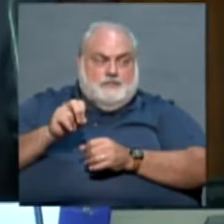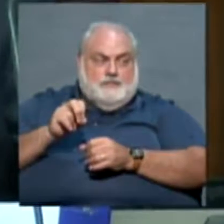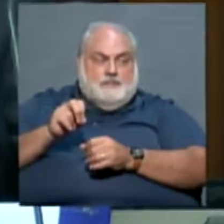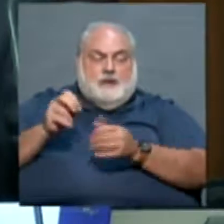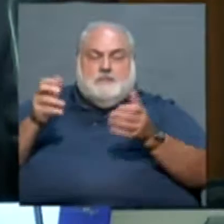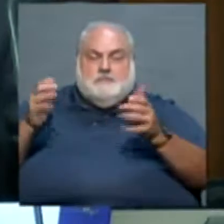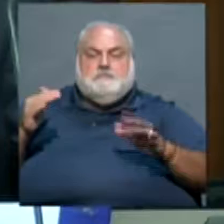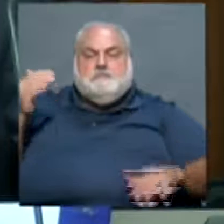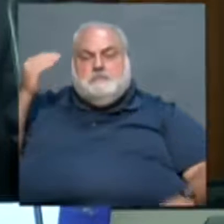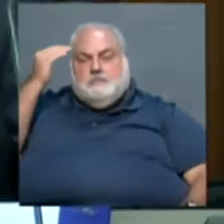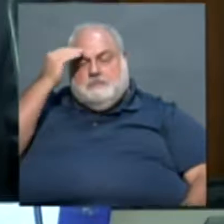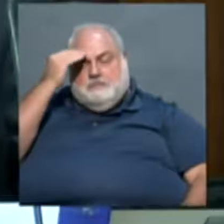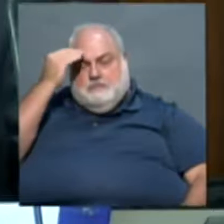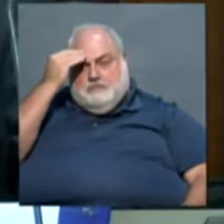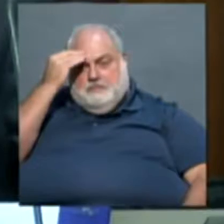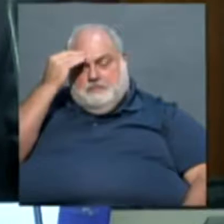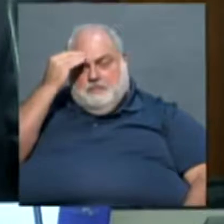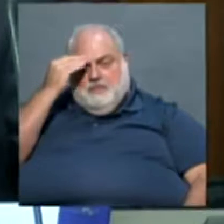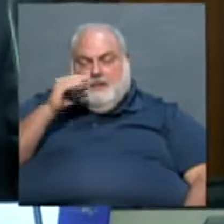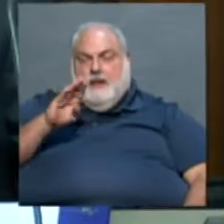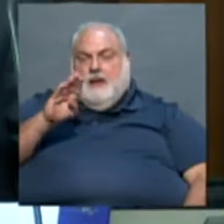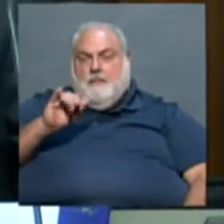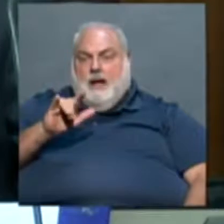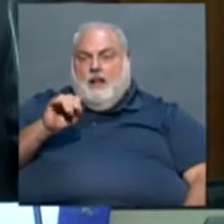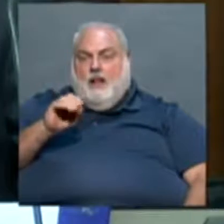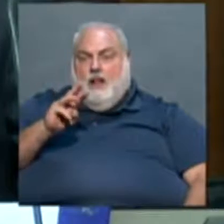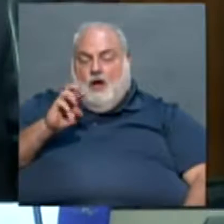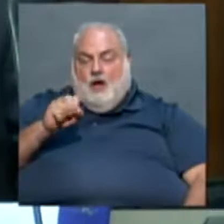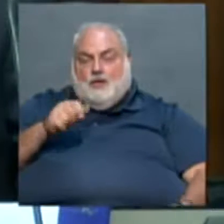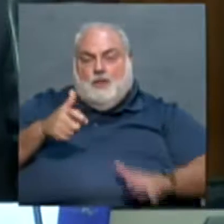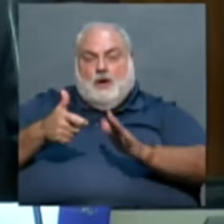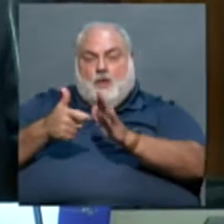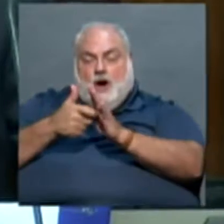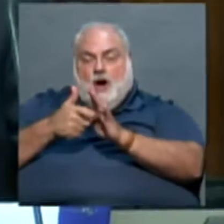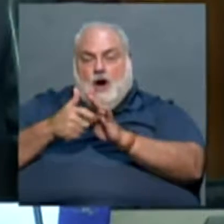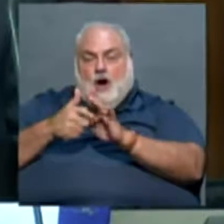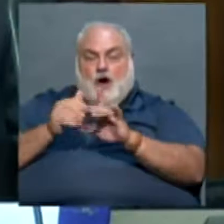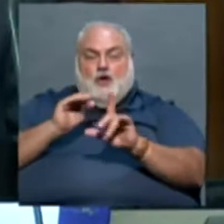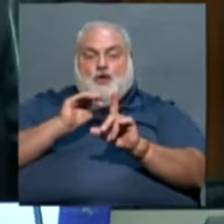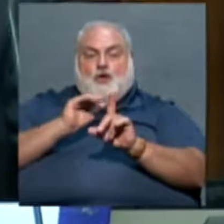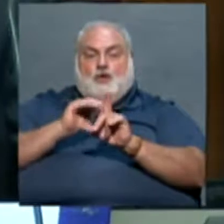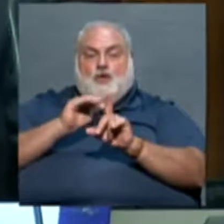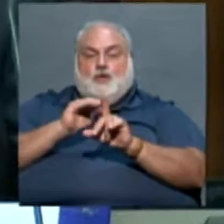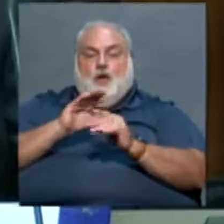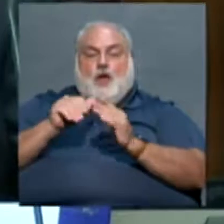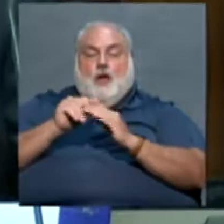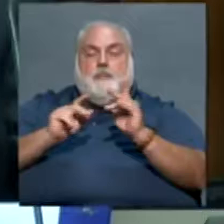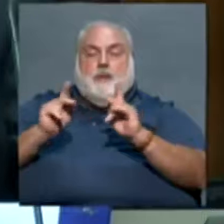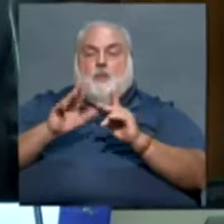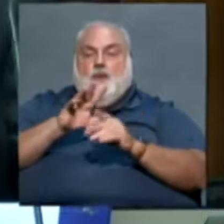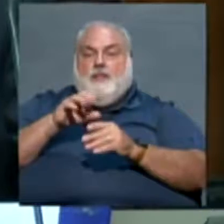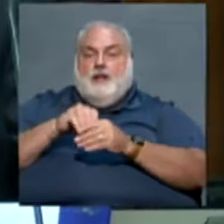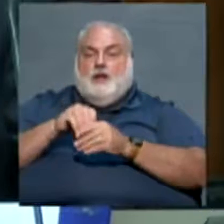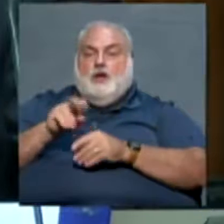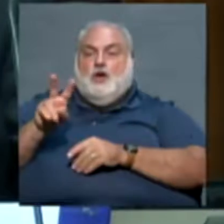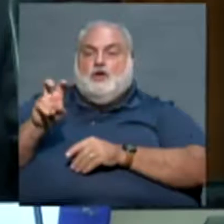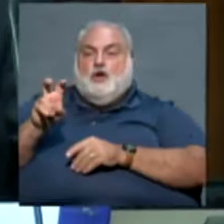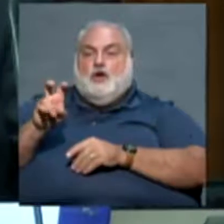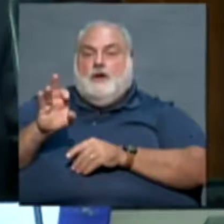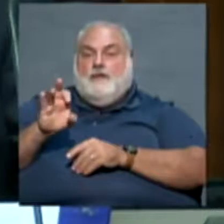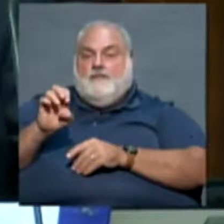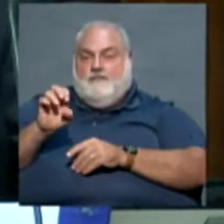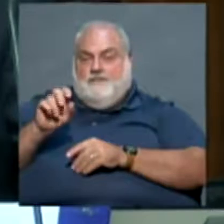you know, your bylaws require that a notification is made to all property owners within 200 feet of a